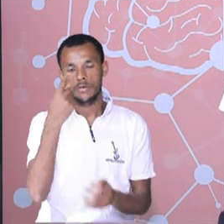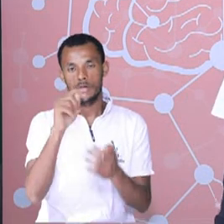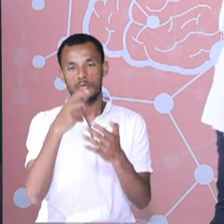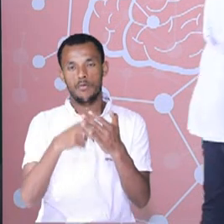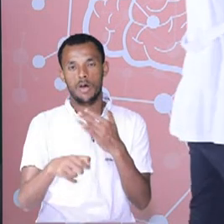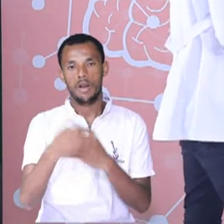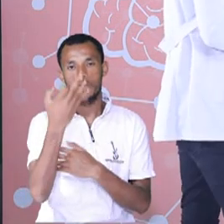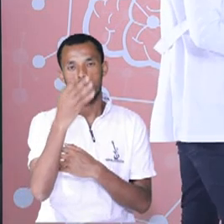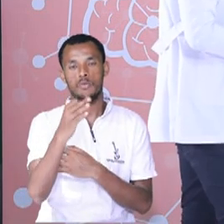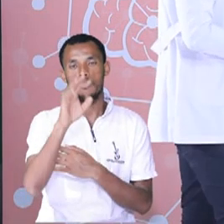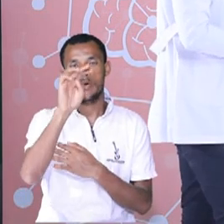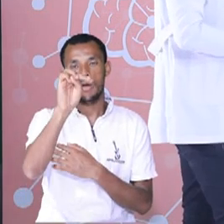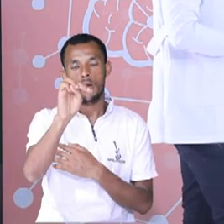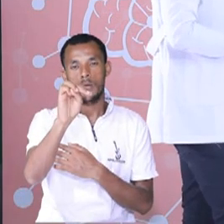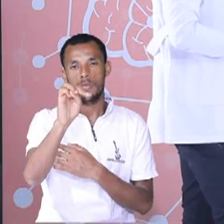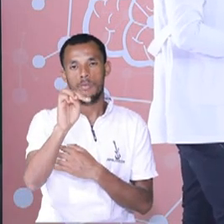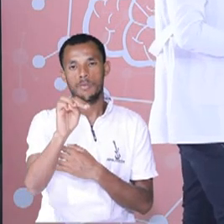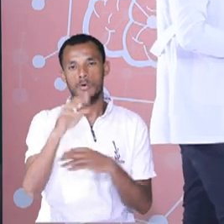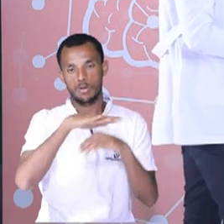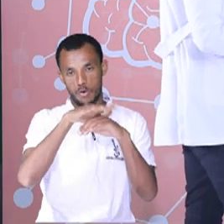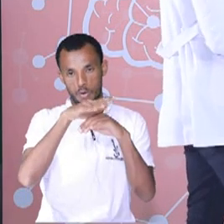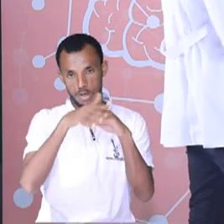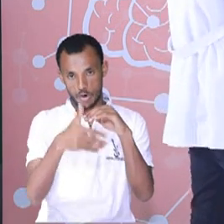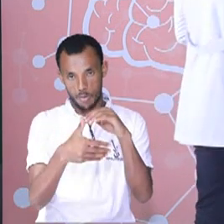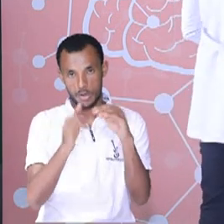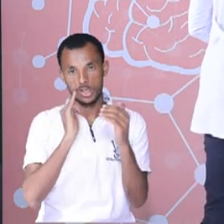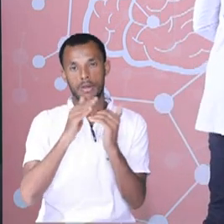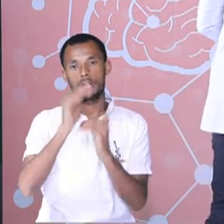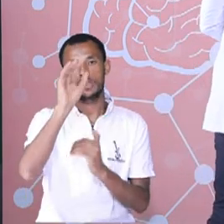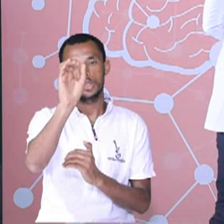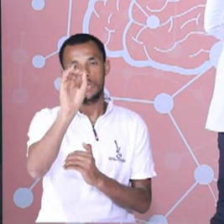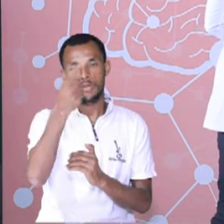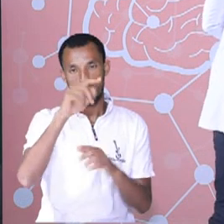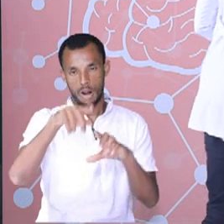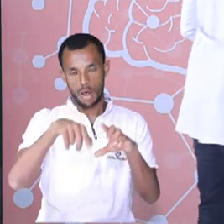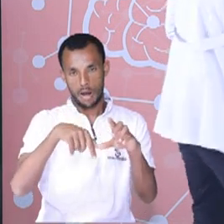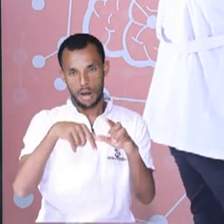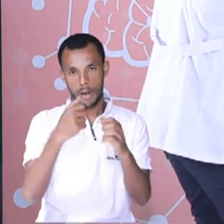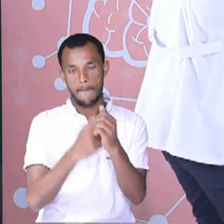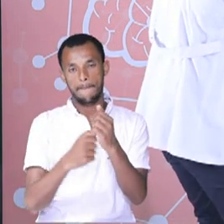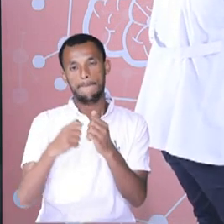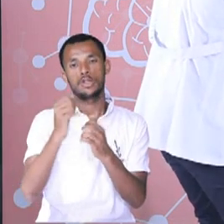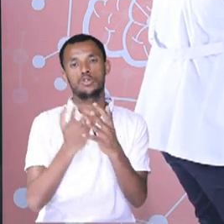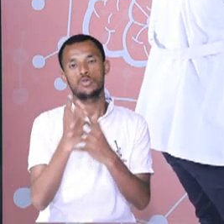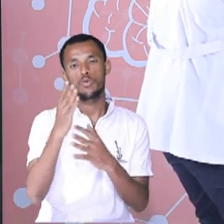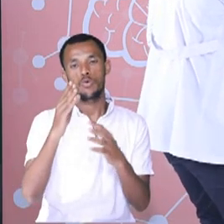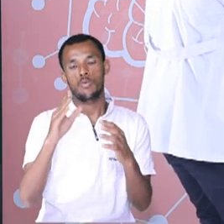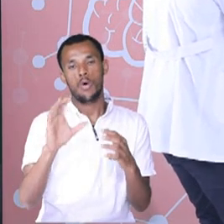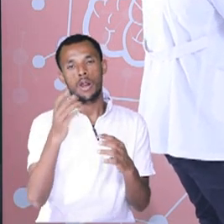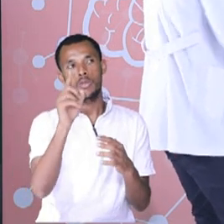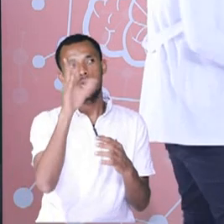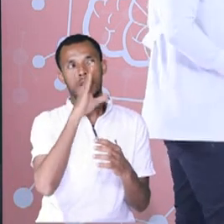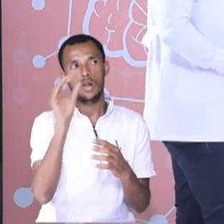of m or the value of the slope is greater than 0, the line is passing through quadrant 1